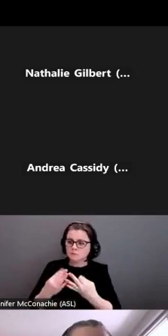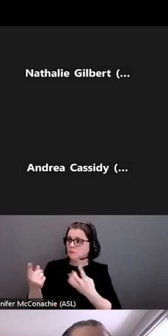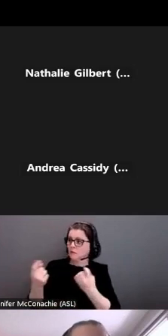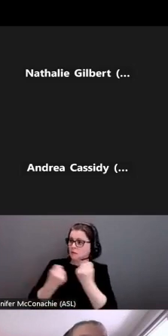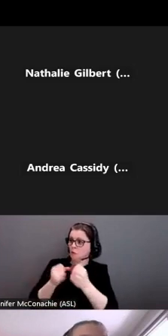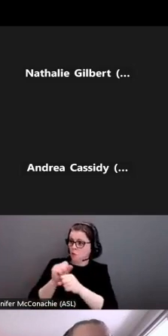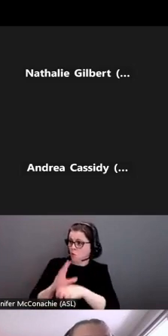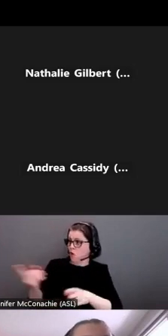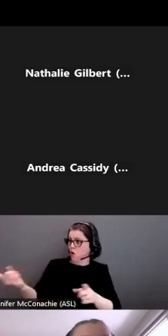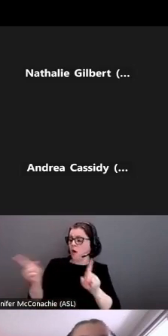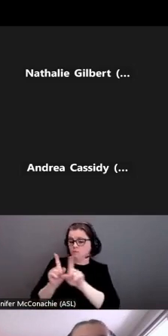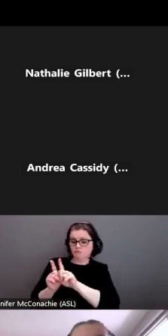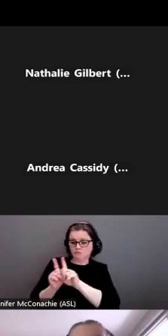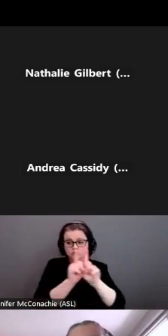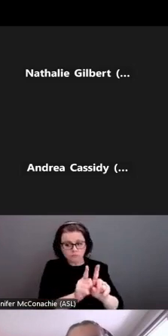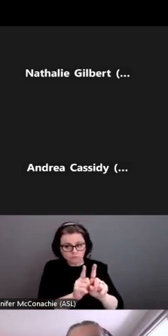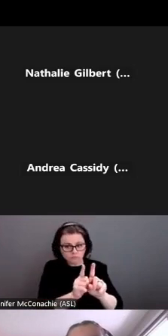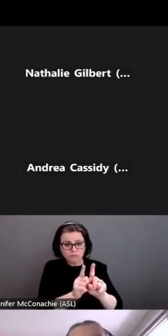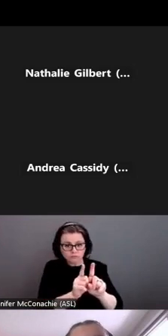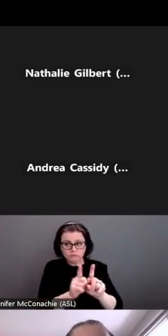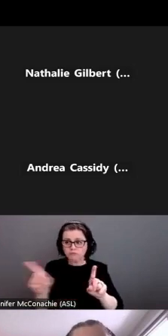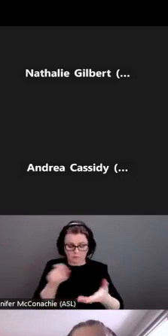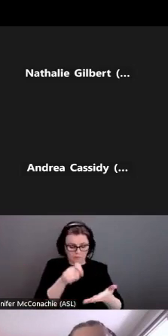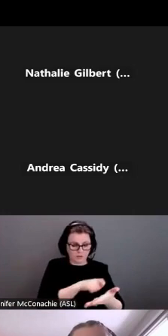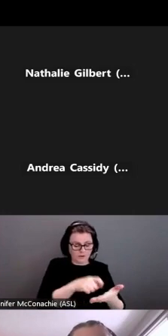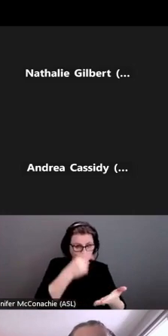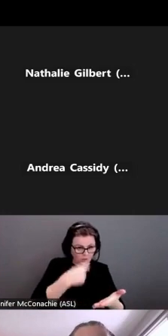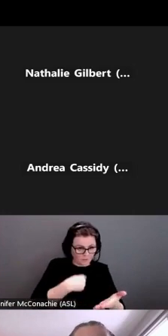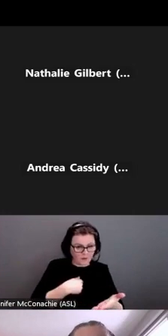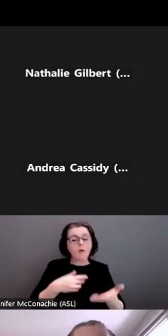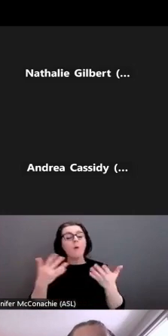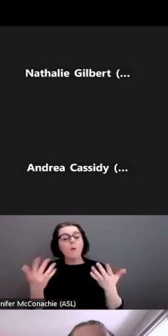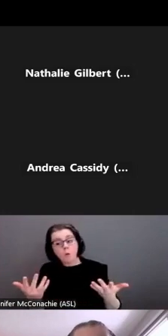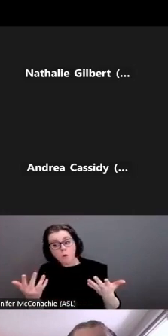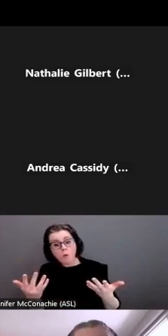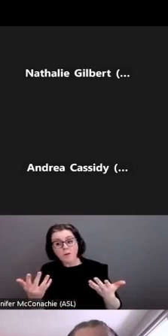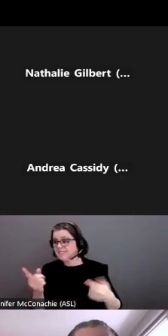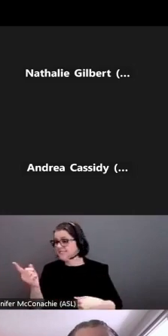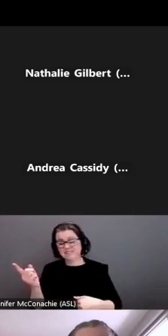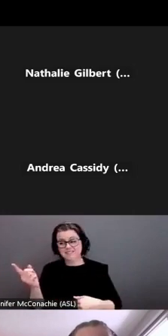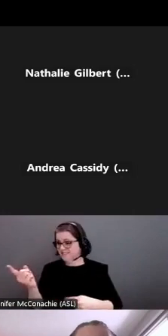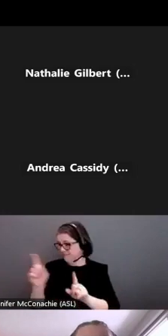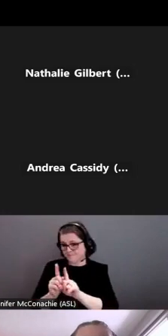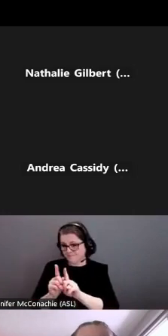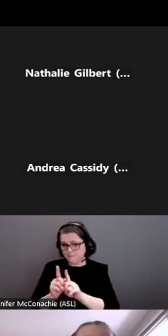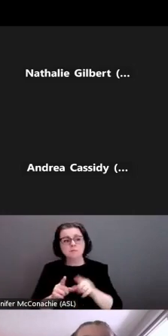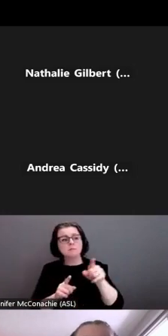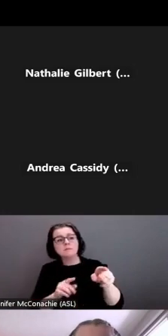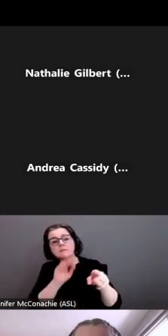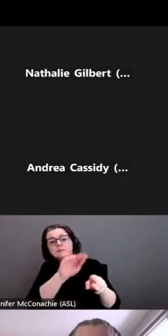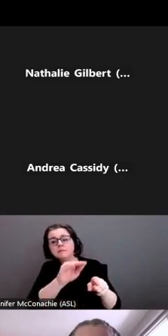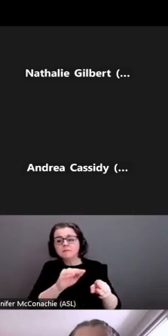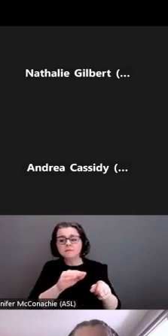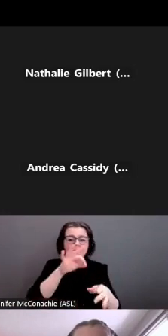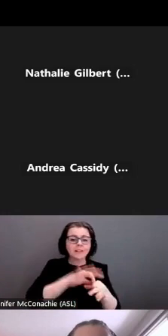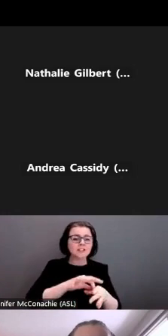worker, or you can ask one of the Election Canada workers who are at the polls. Now, whoever it